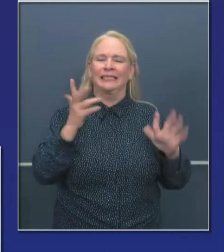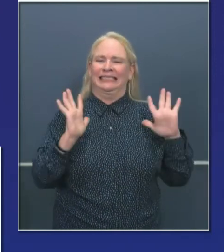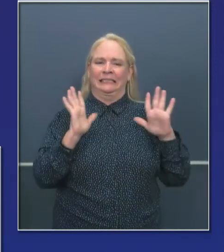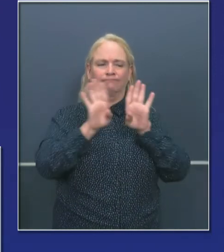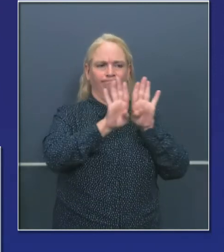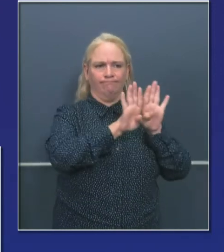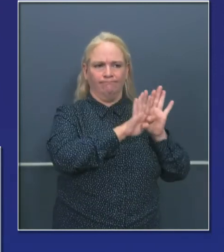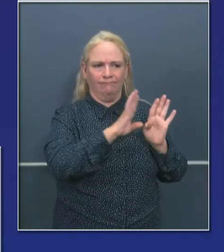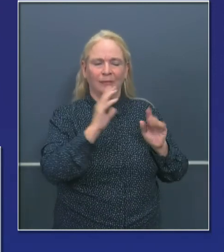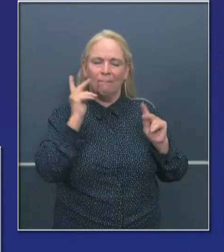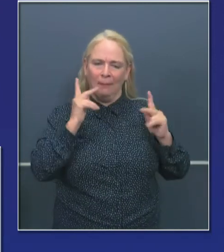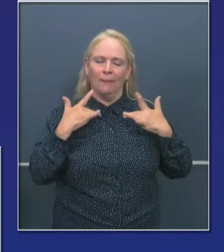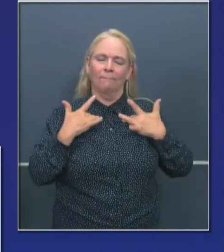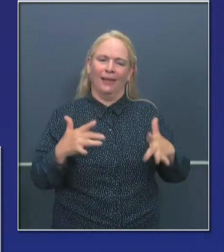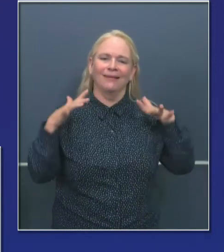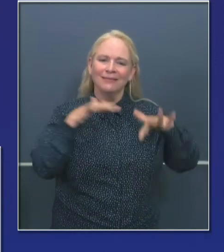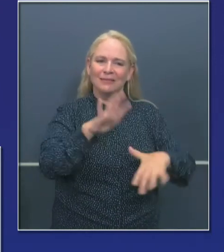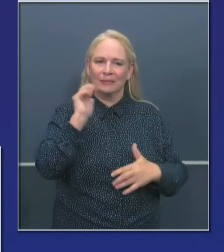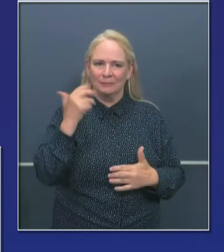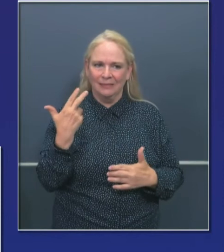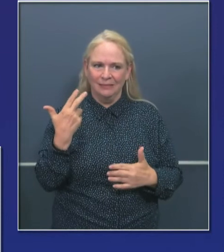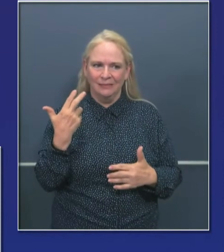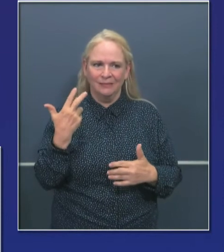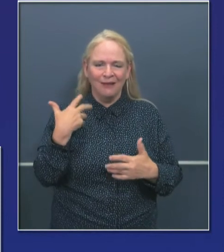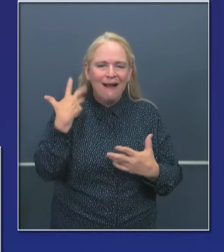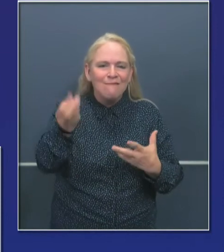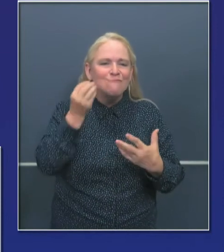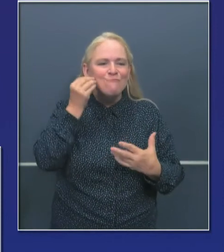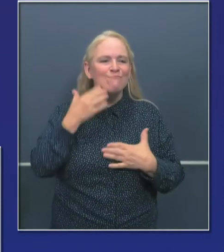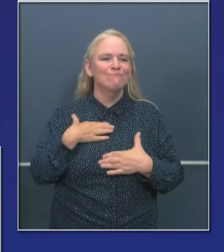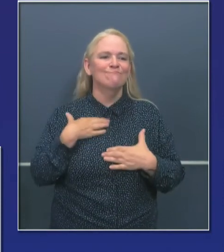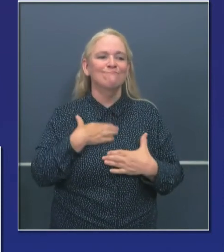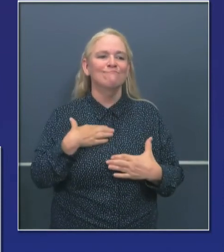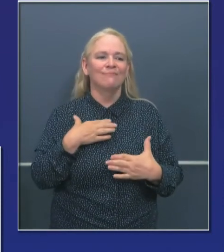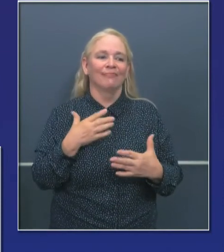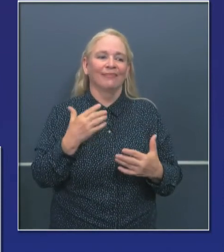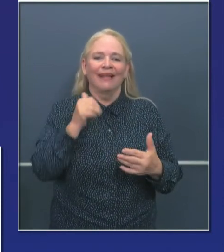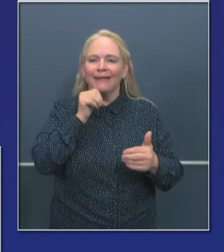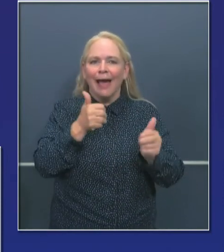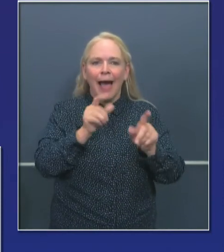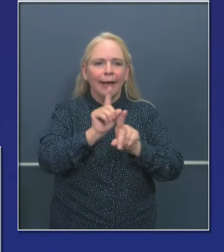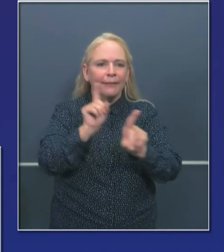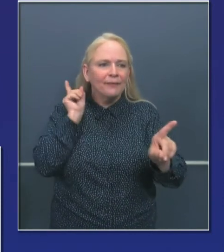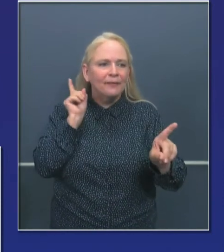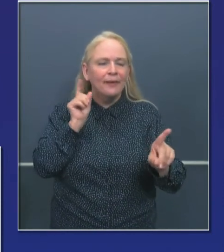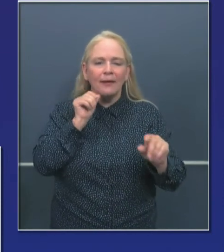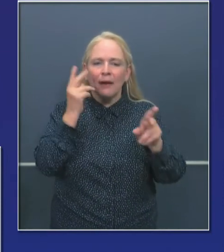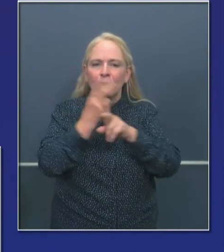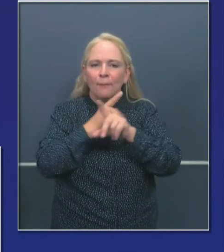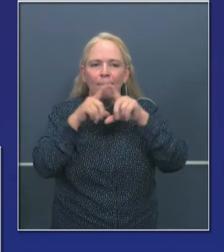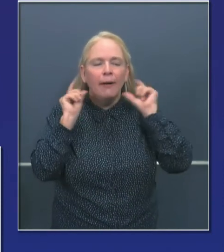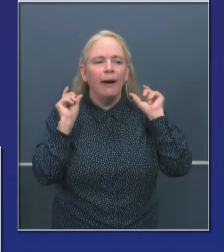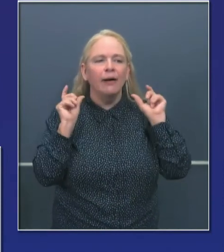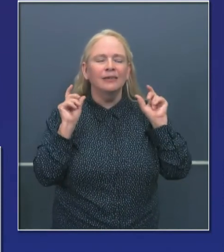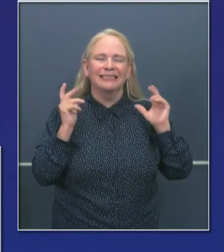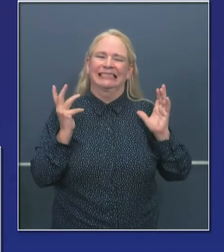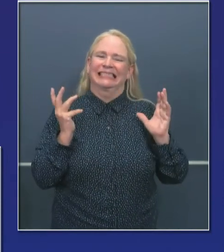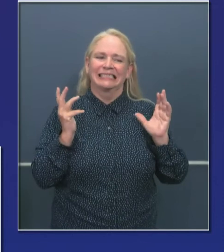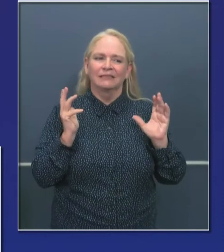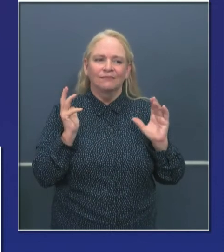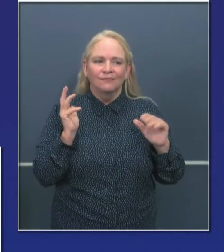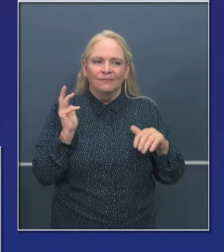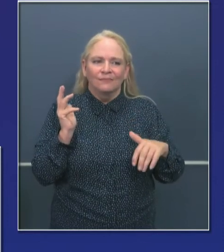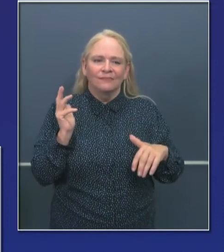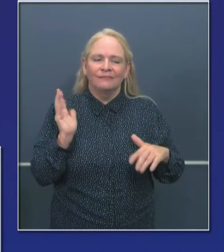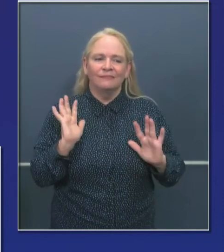gathering, mixing outside of their household, not practicing physical distancing, not wearing face masks, and the prospect that in a week or